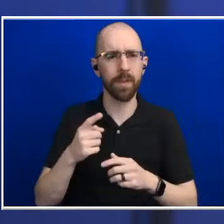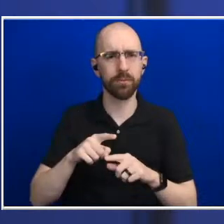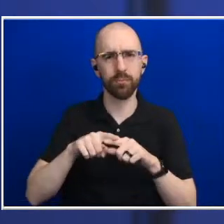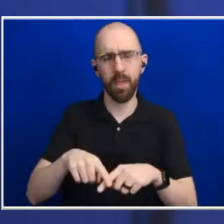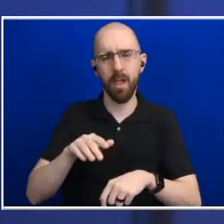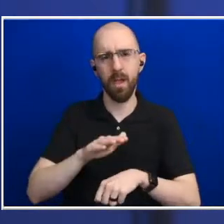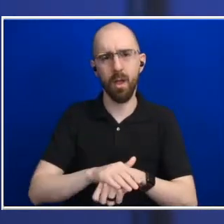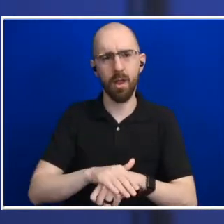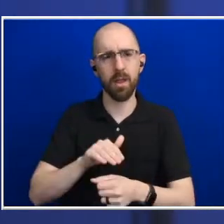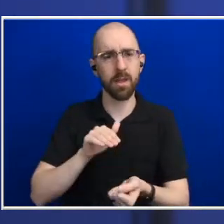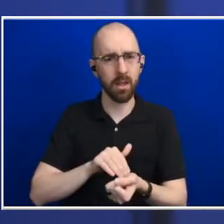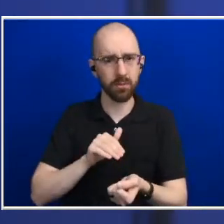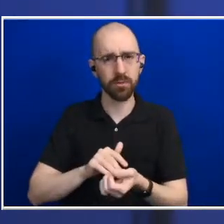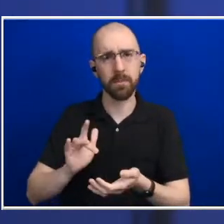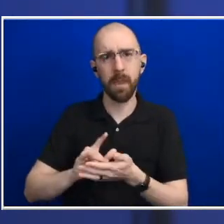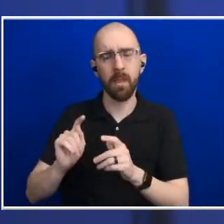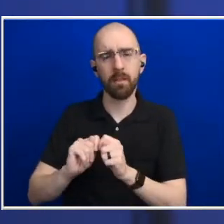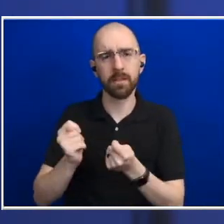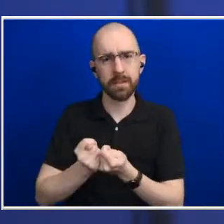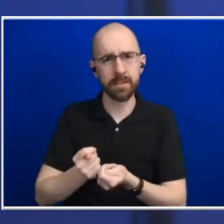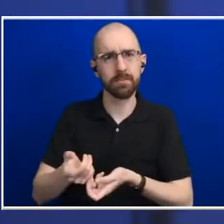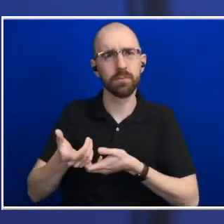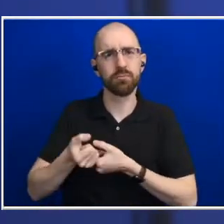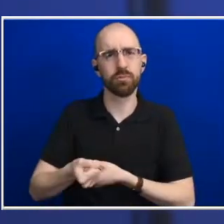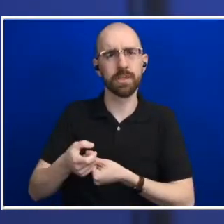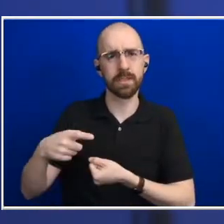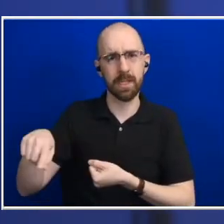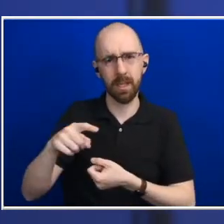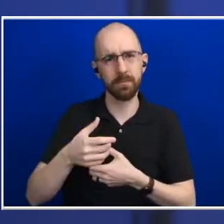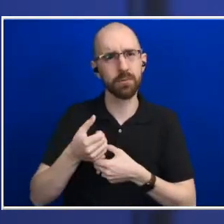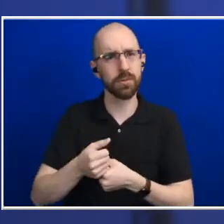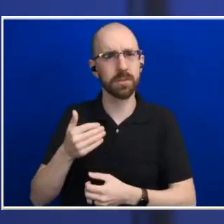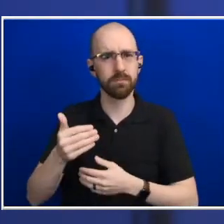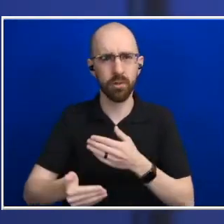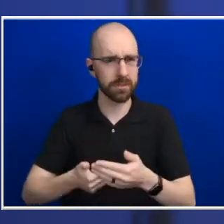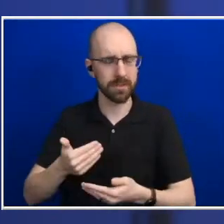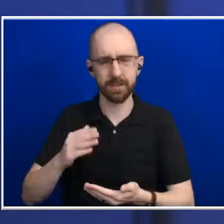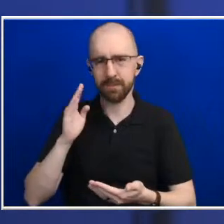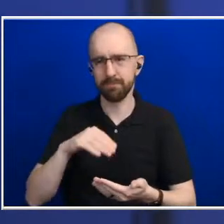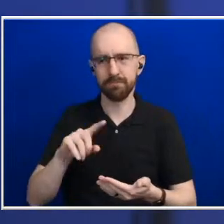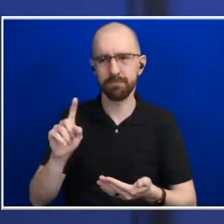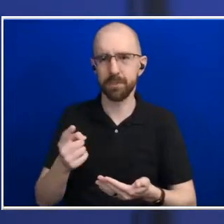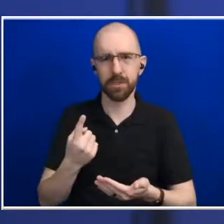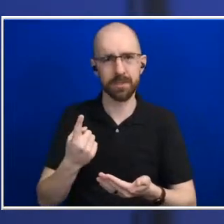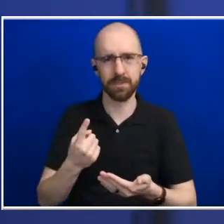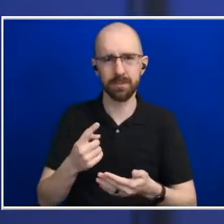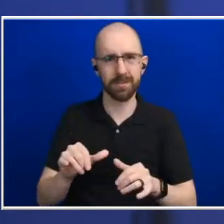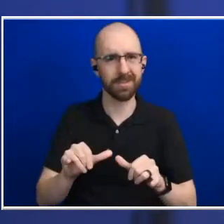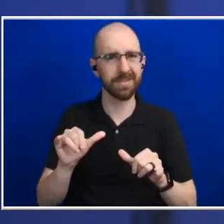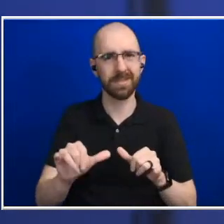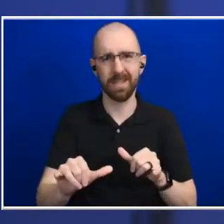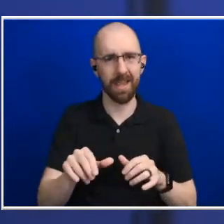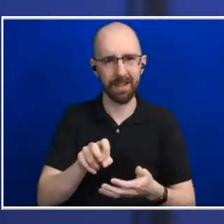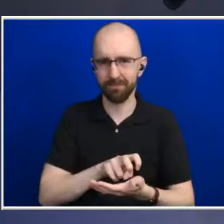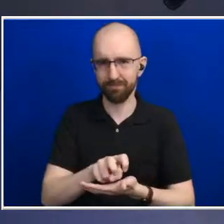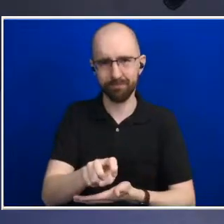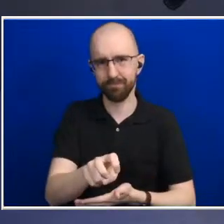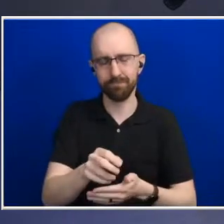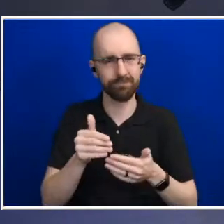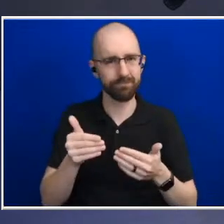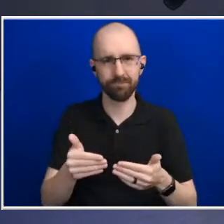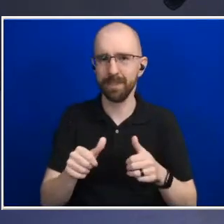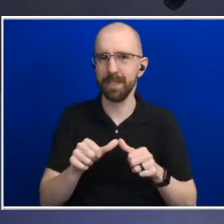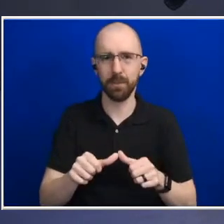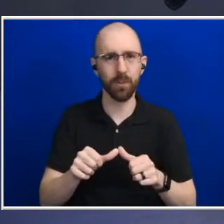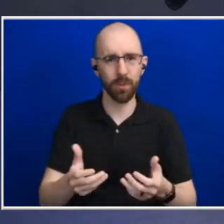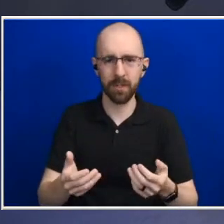medical team. Trust them, trust the process, and just stay the course and keep doing it. Jay?